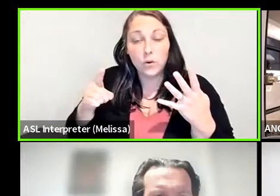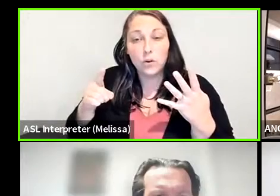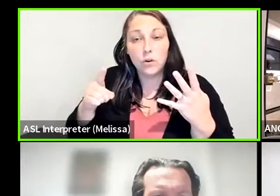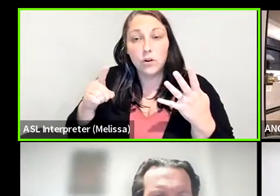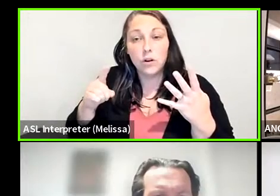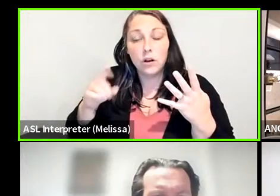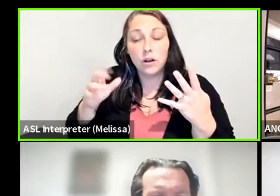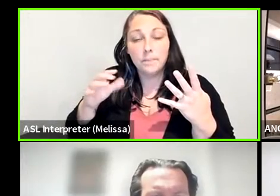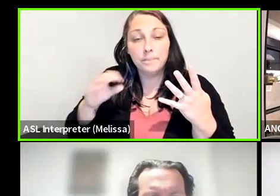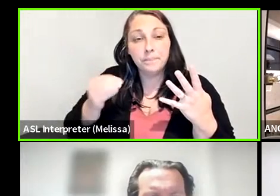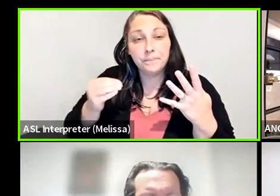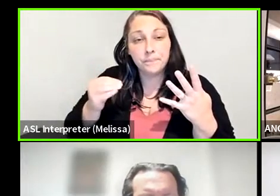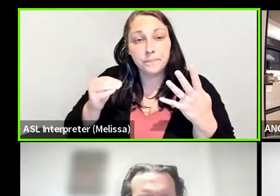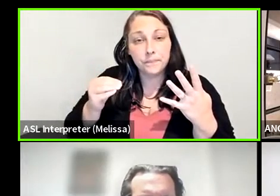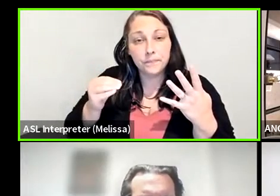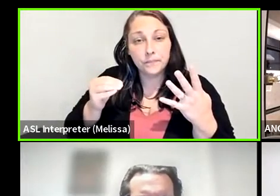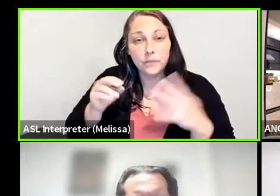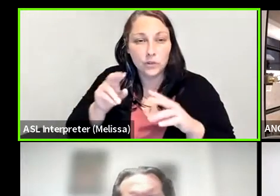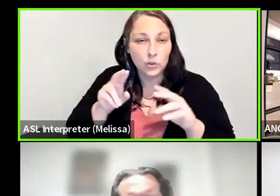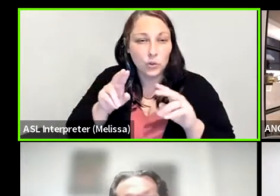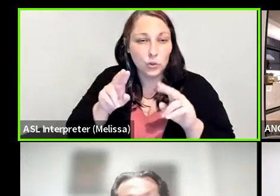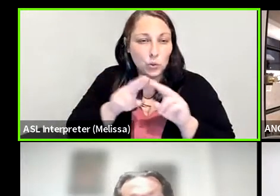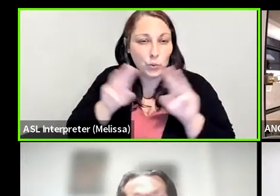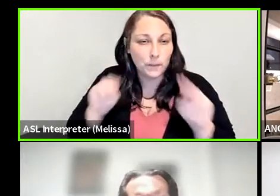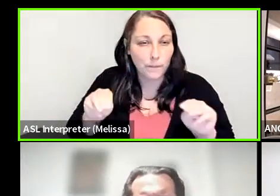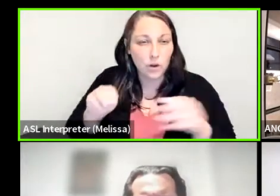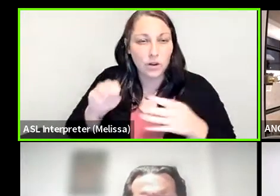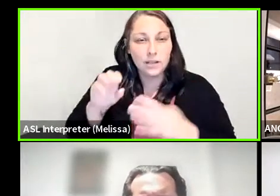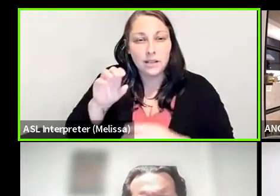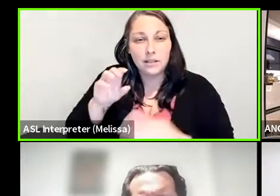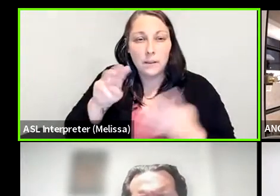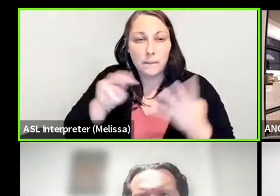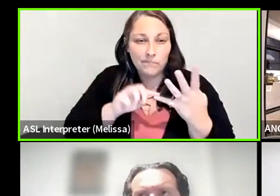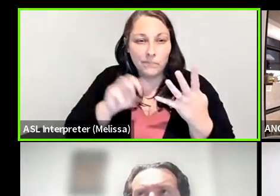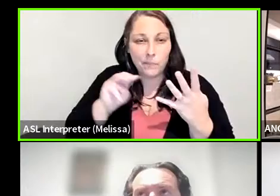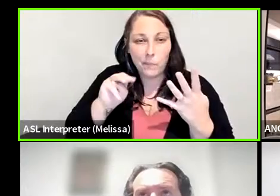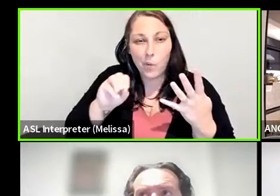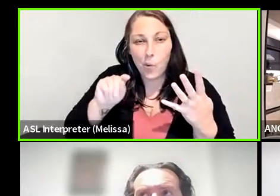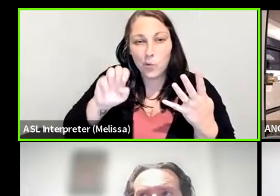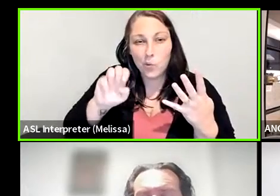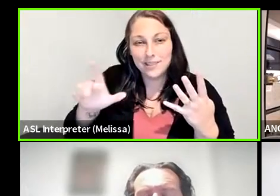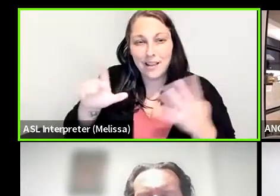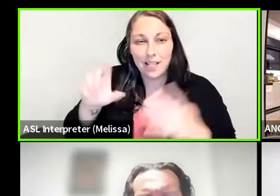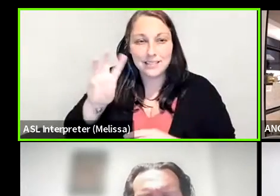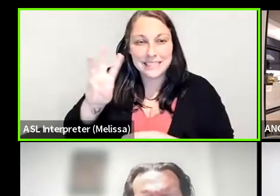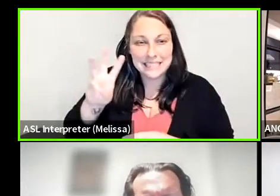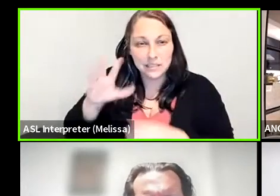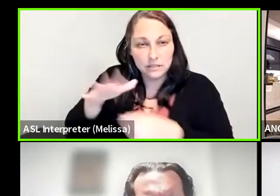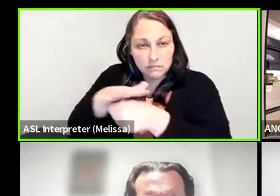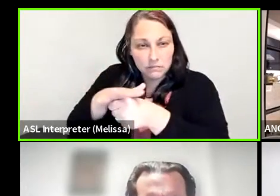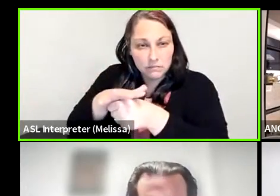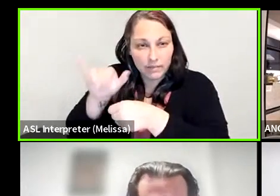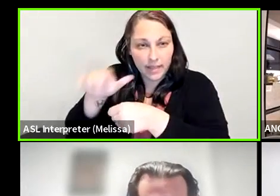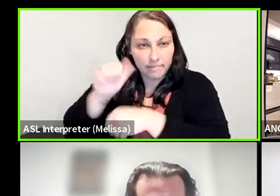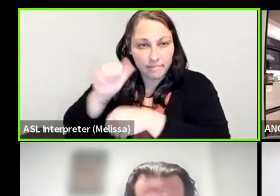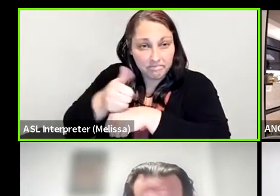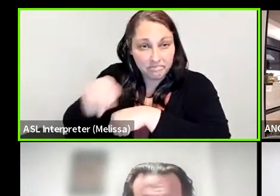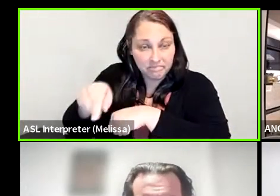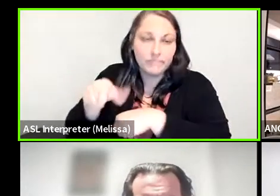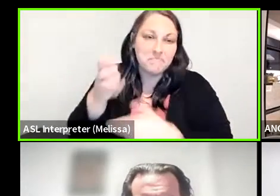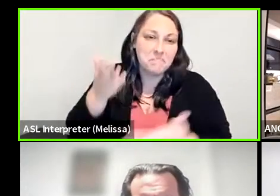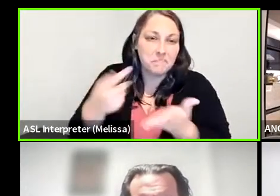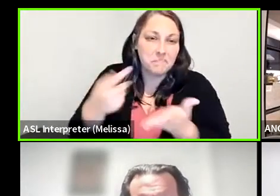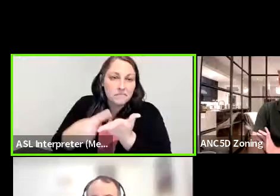also for Union Market at the Motel 6 site. So we might discuss that as well a little bit. But anyway, I'm